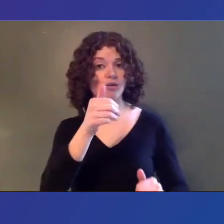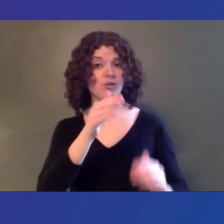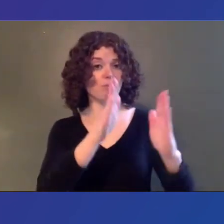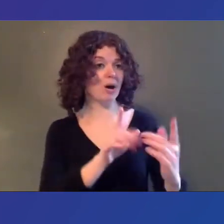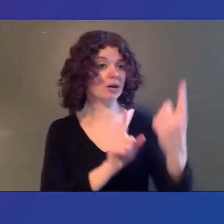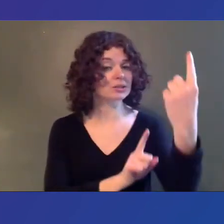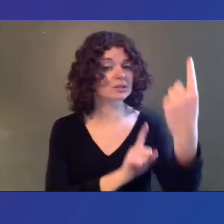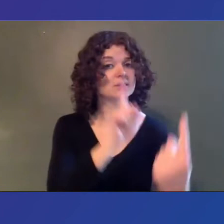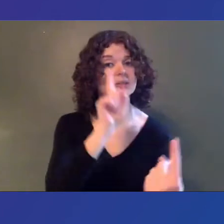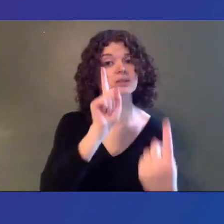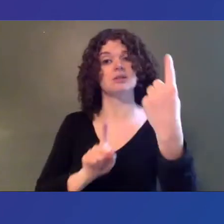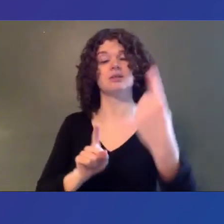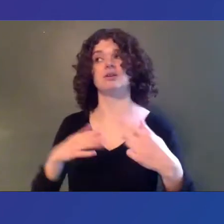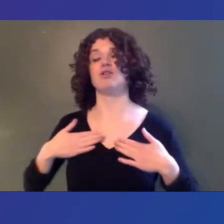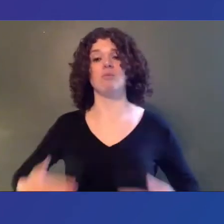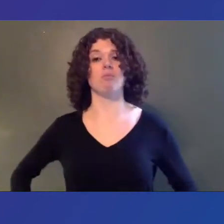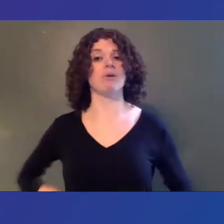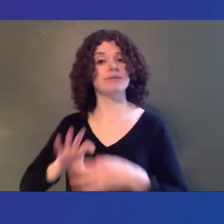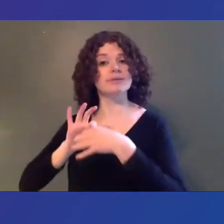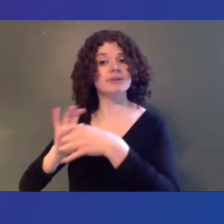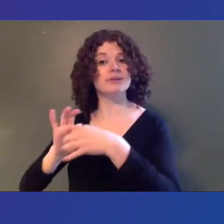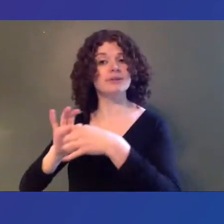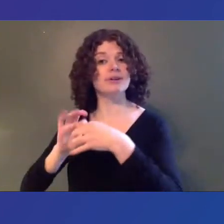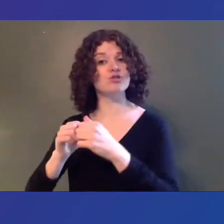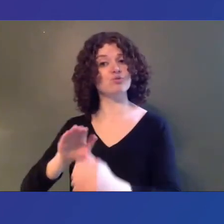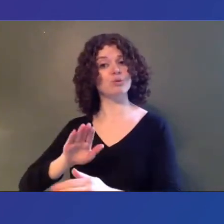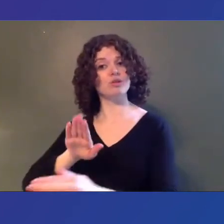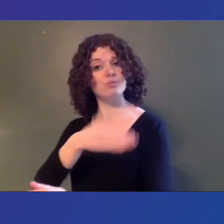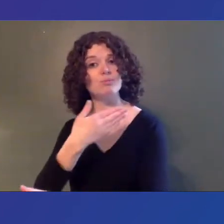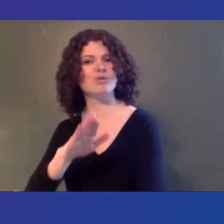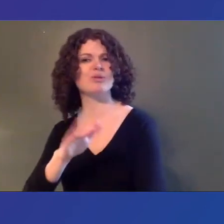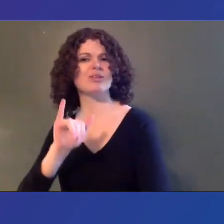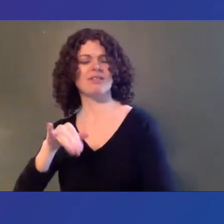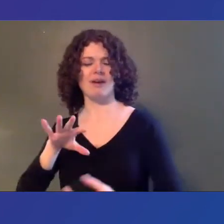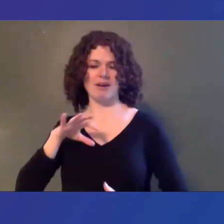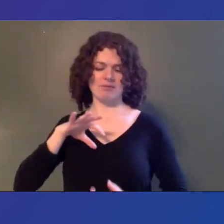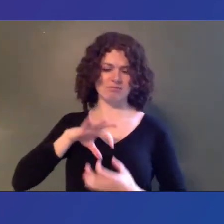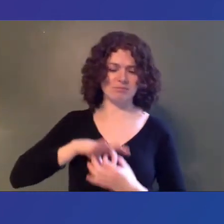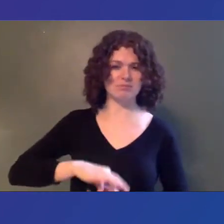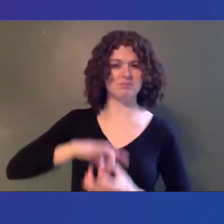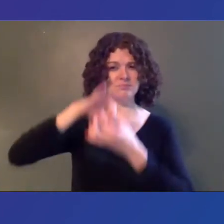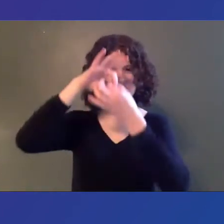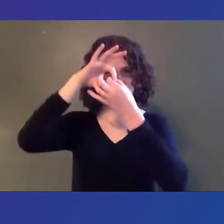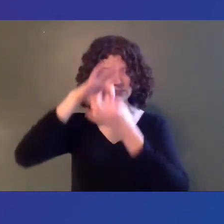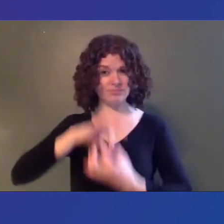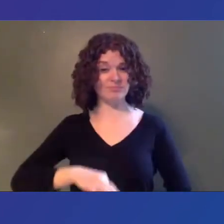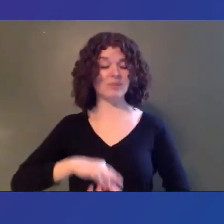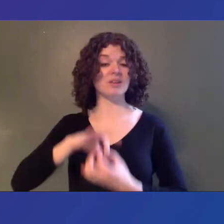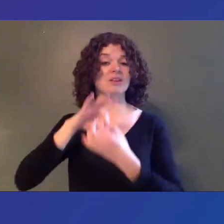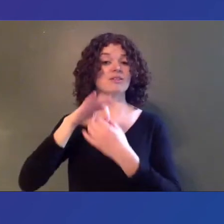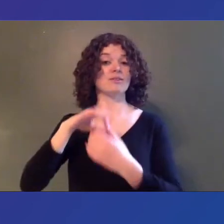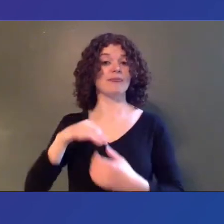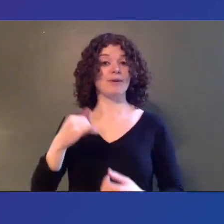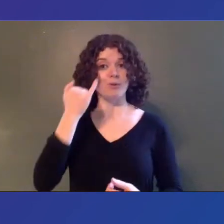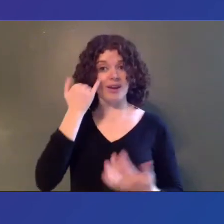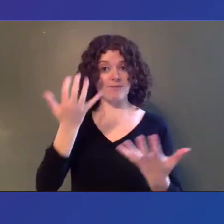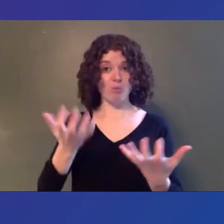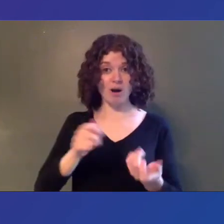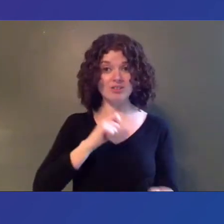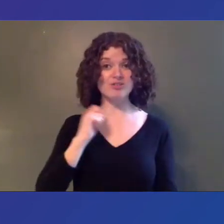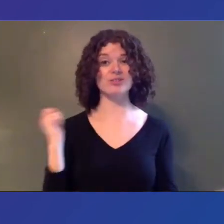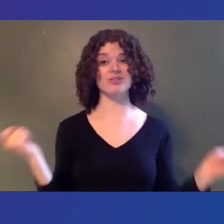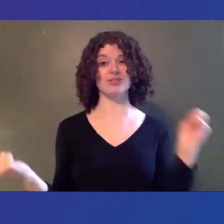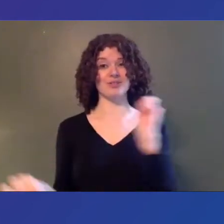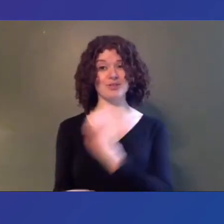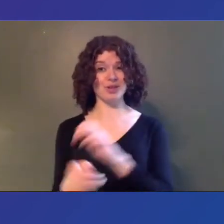music. And in order to forge change, you have to have, I believe you have